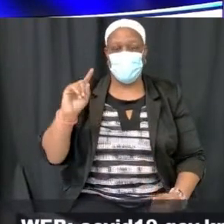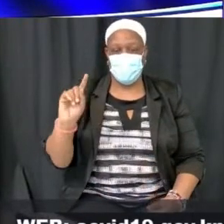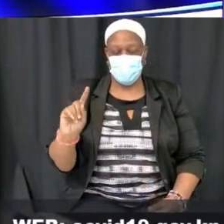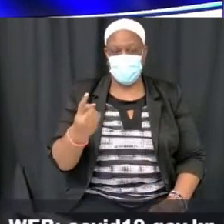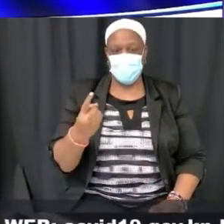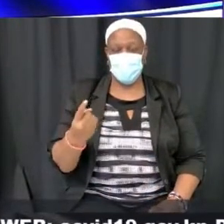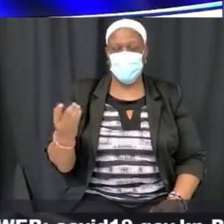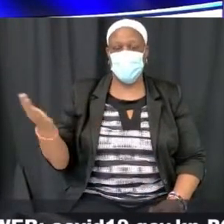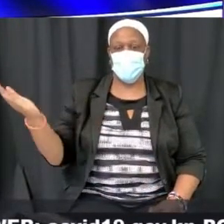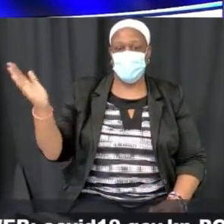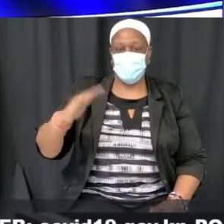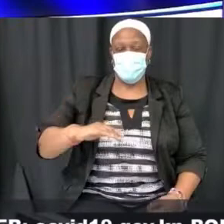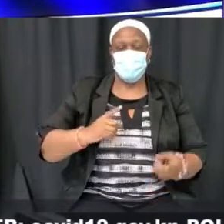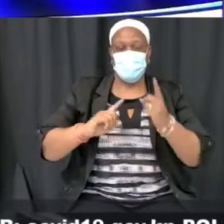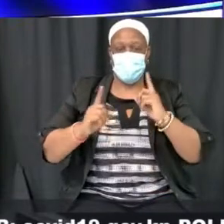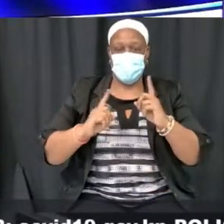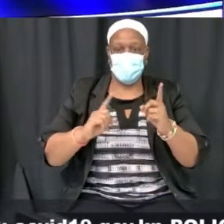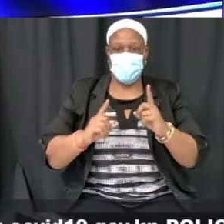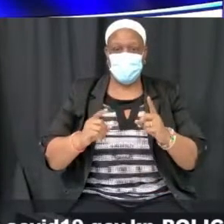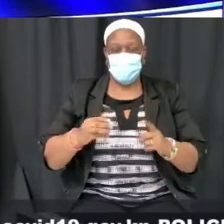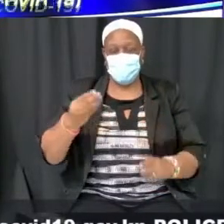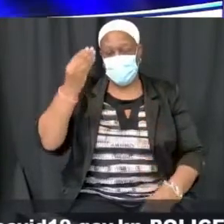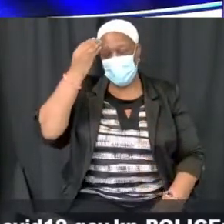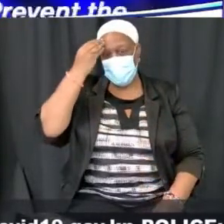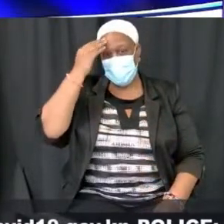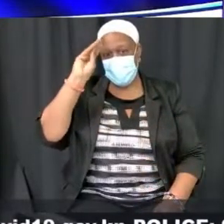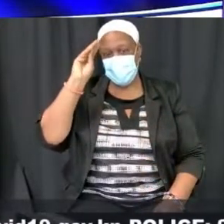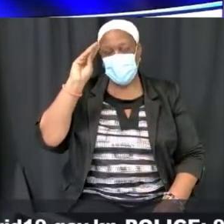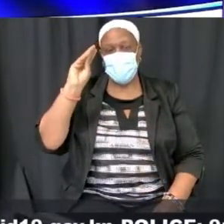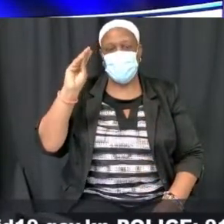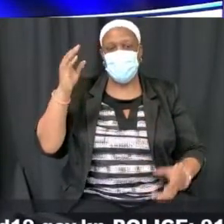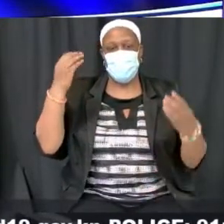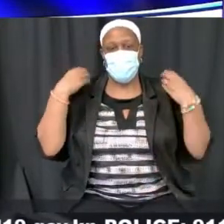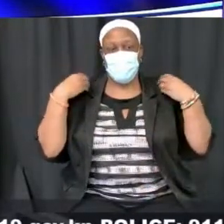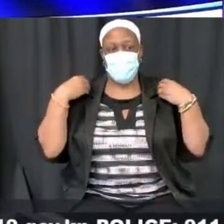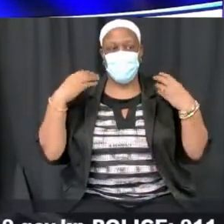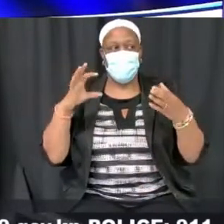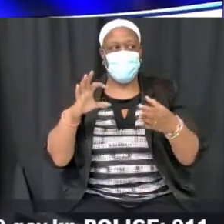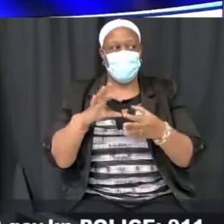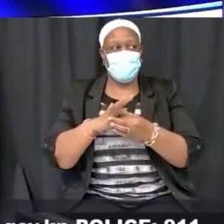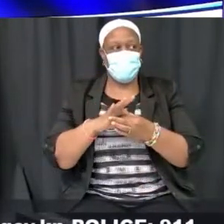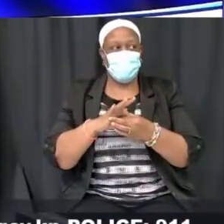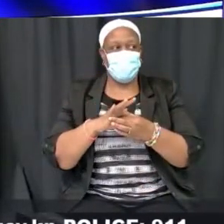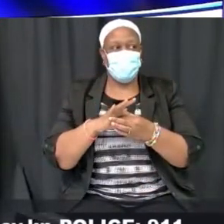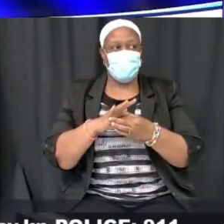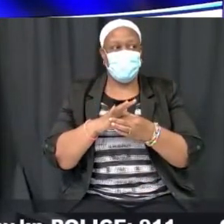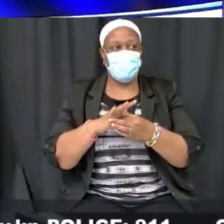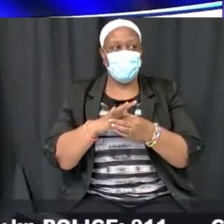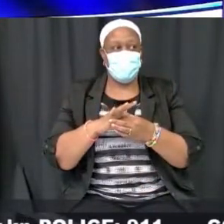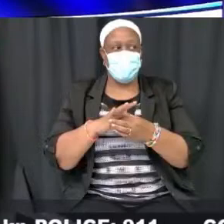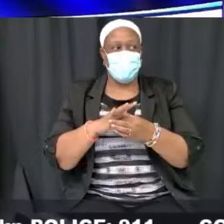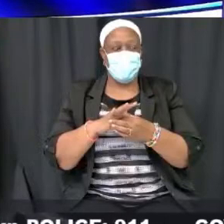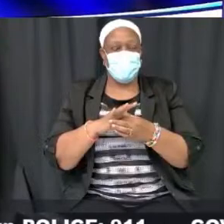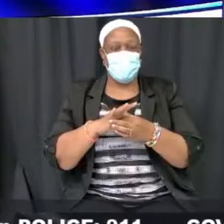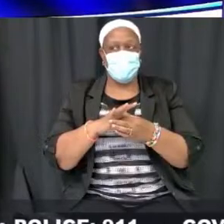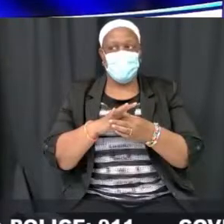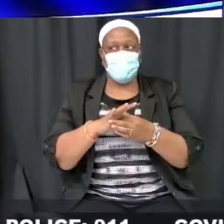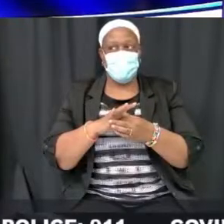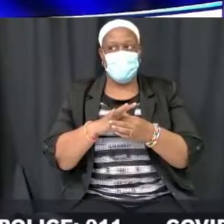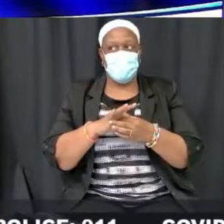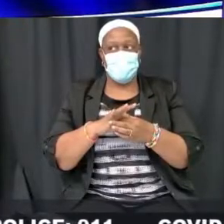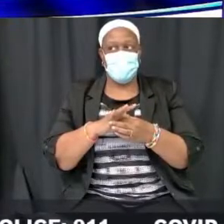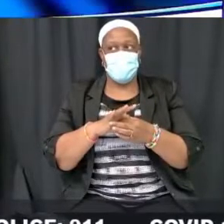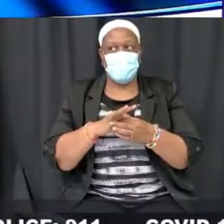who is the Director in the Ministry of International Trade, but today he is here in his